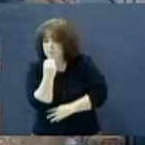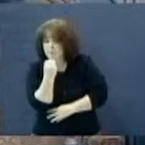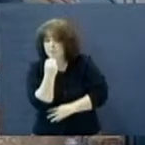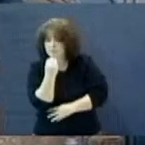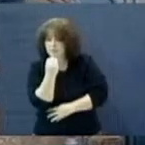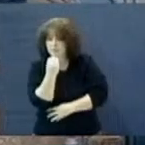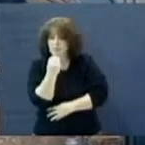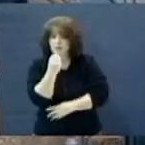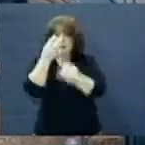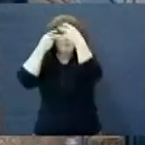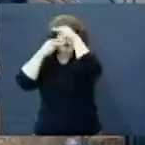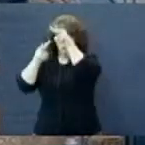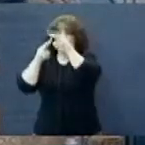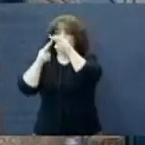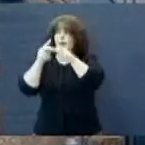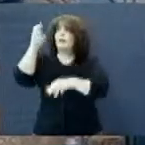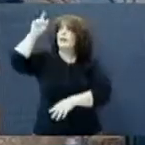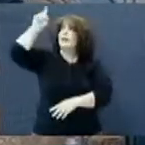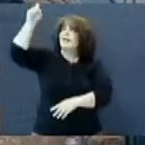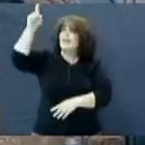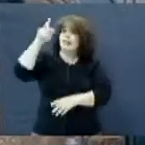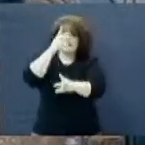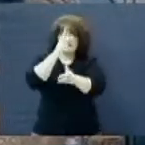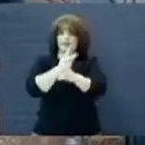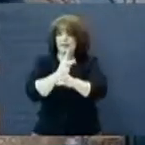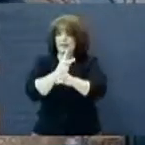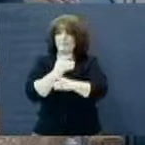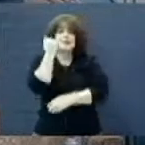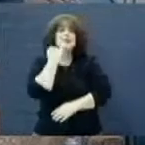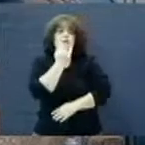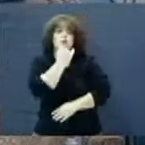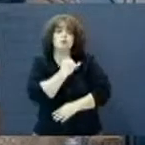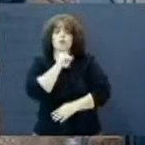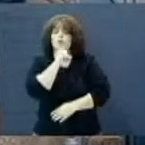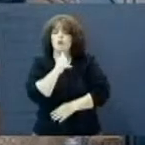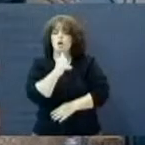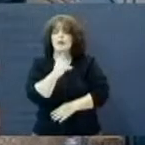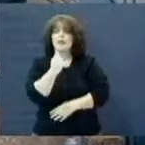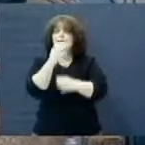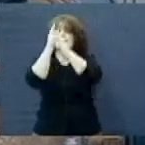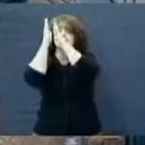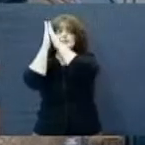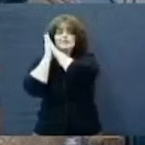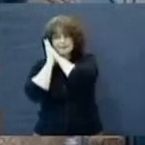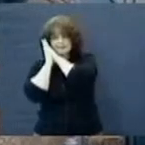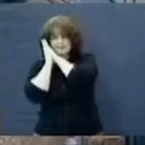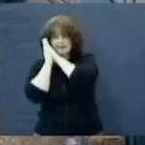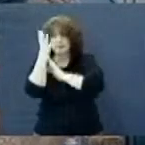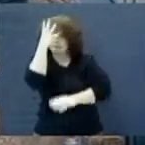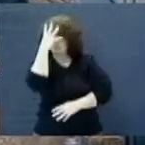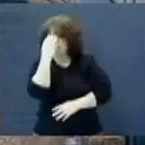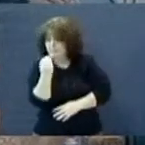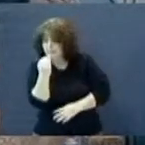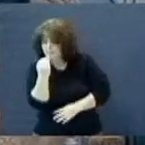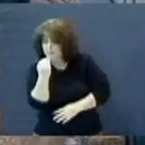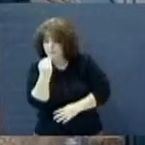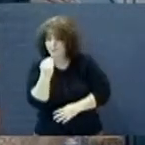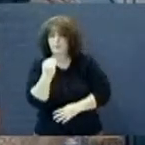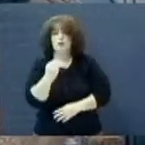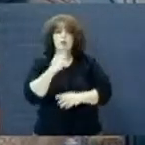he that keepeth Israel shall neither slumber nor sleep. The Lord is thy